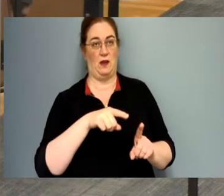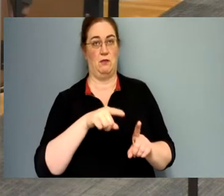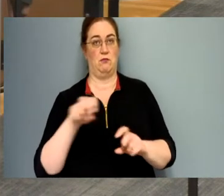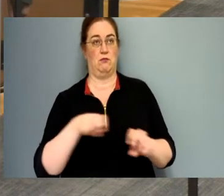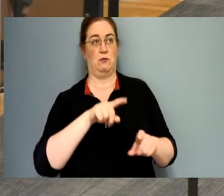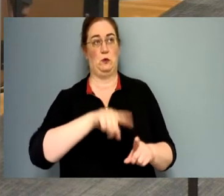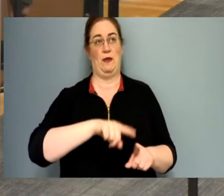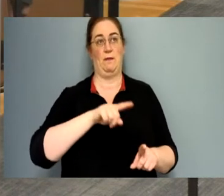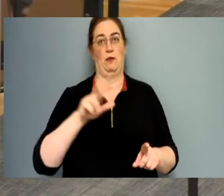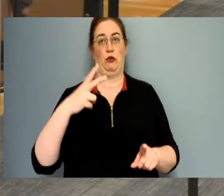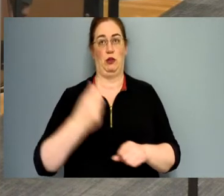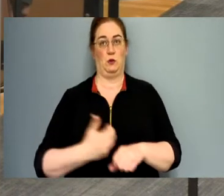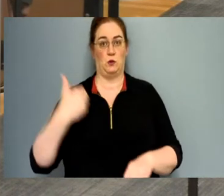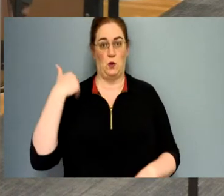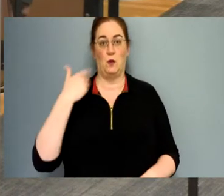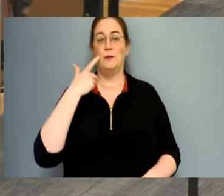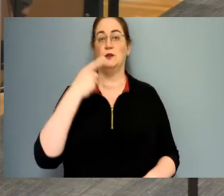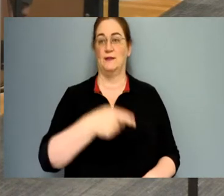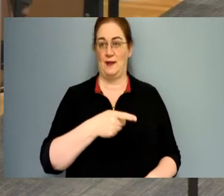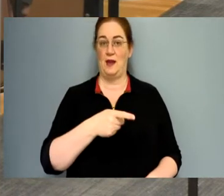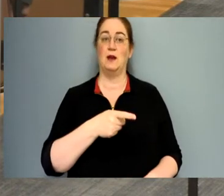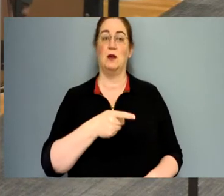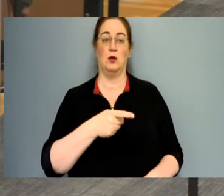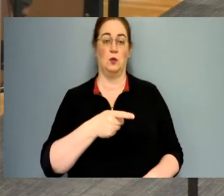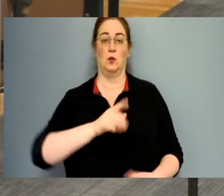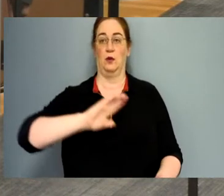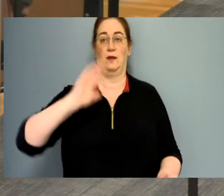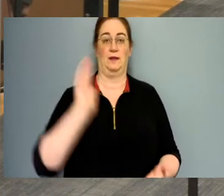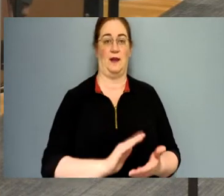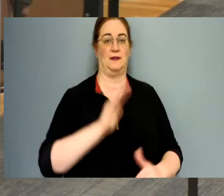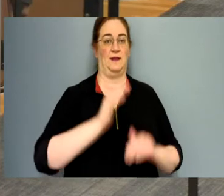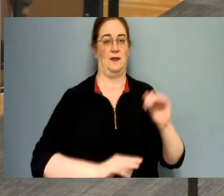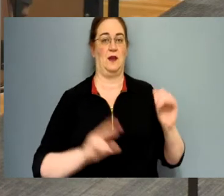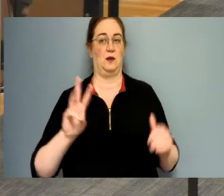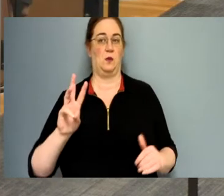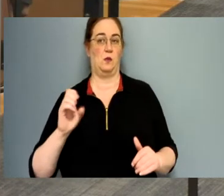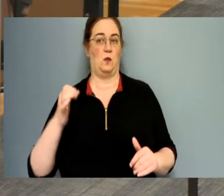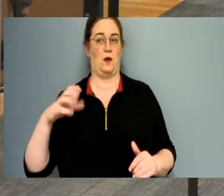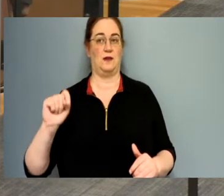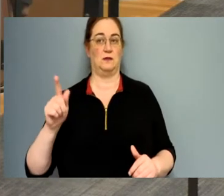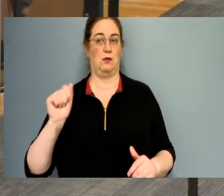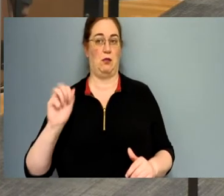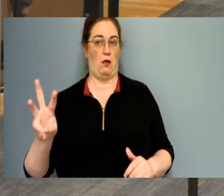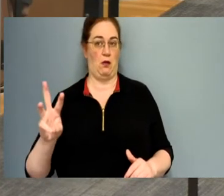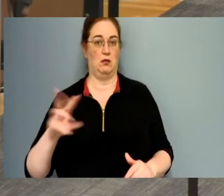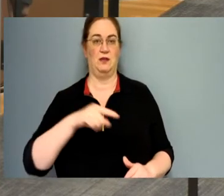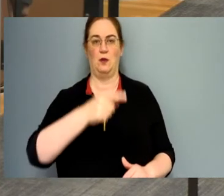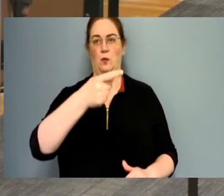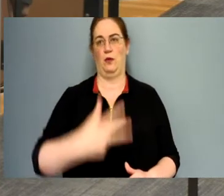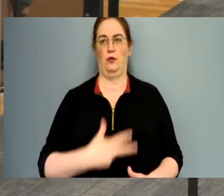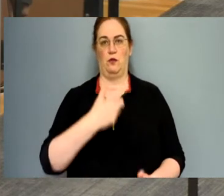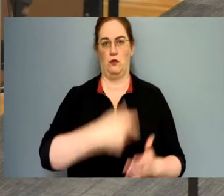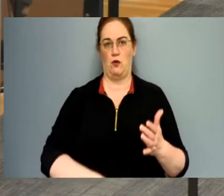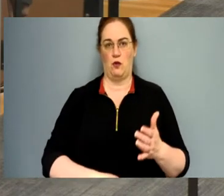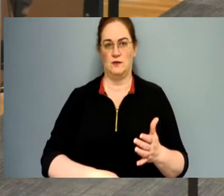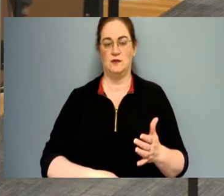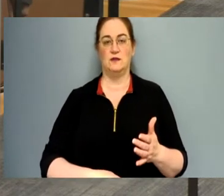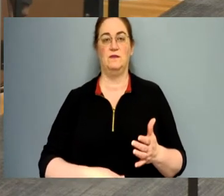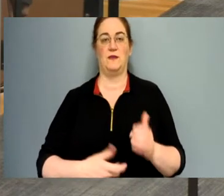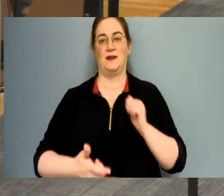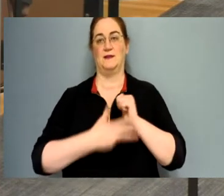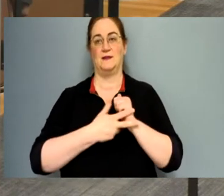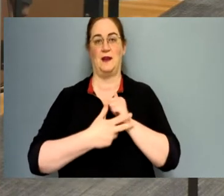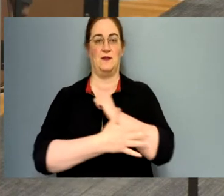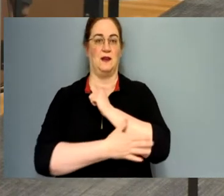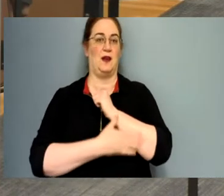ago because they were significantly less than Westlaw. They were only a third of the cost. And it saved the